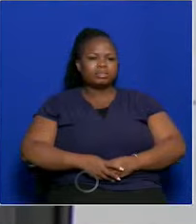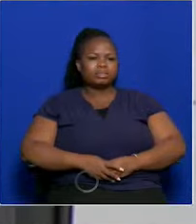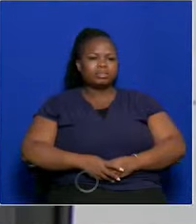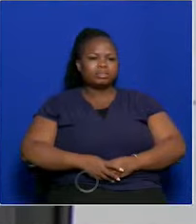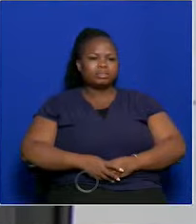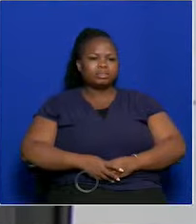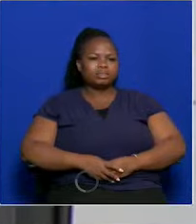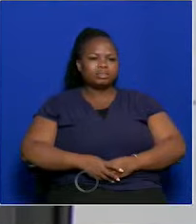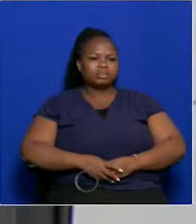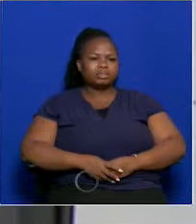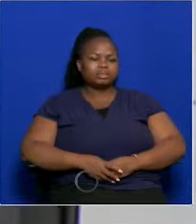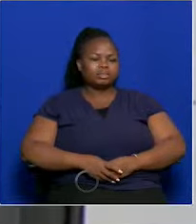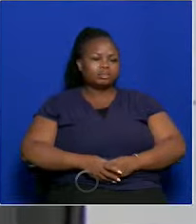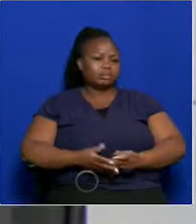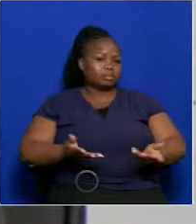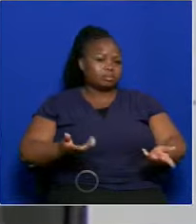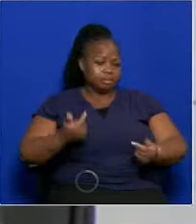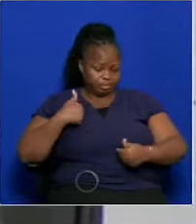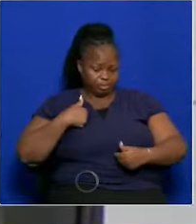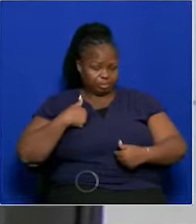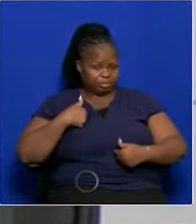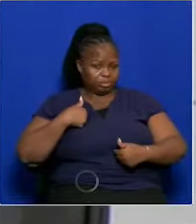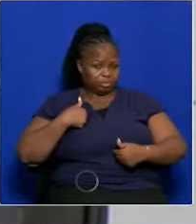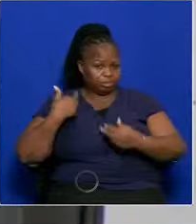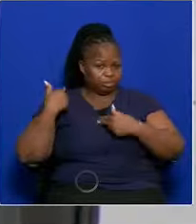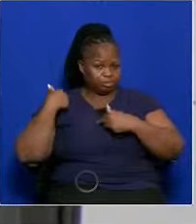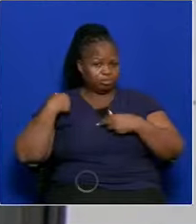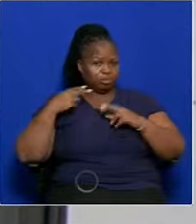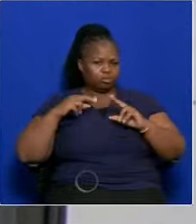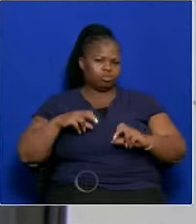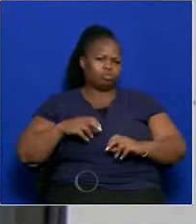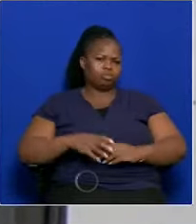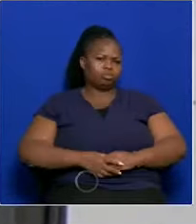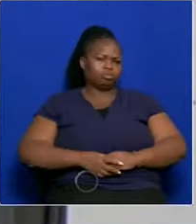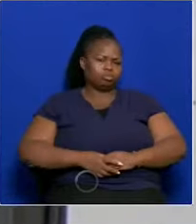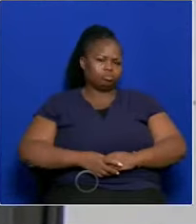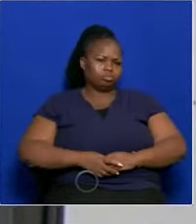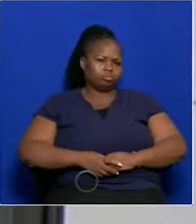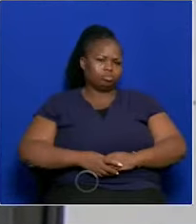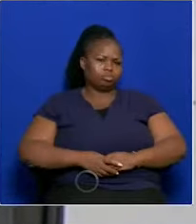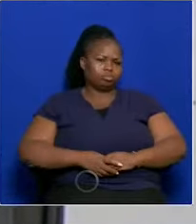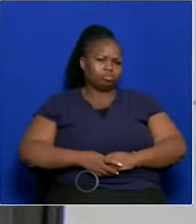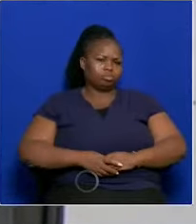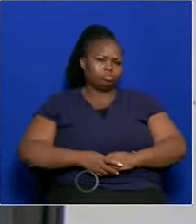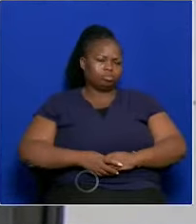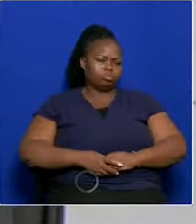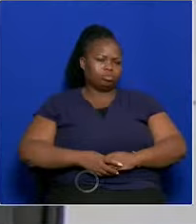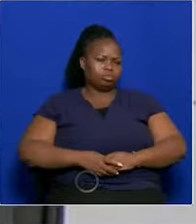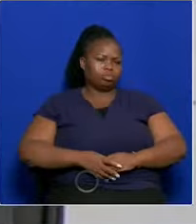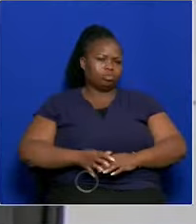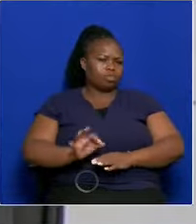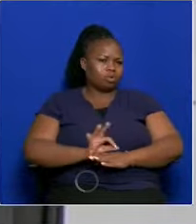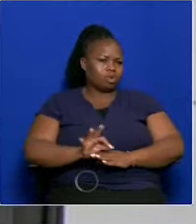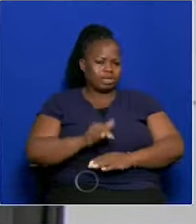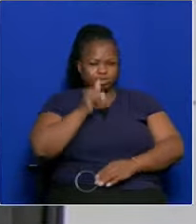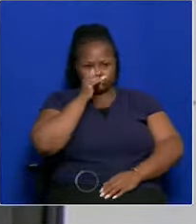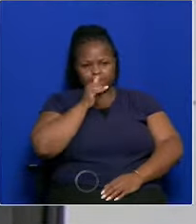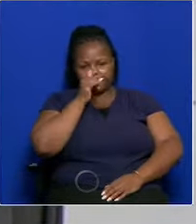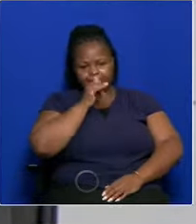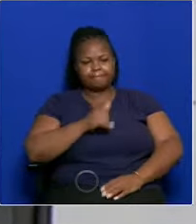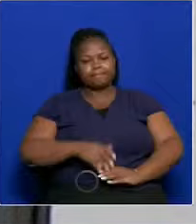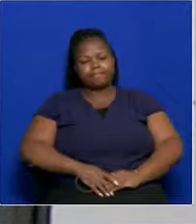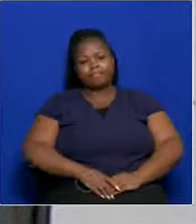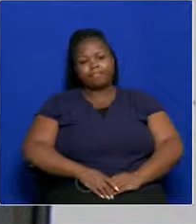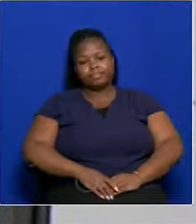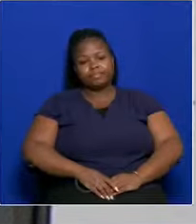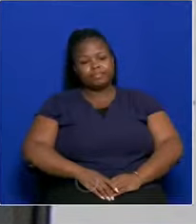I'm an investigating officer responsible for organized crime. There is a lot happening,